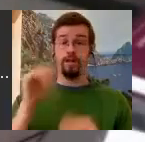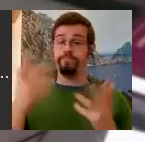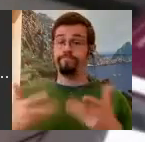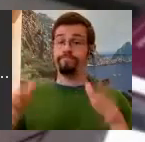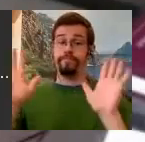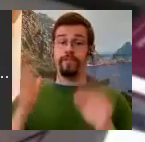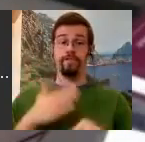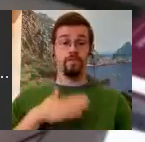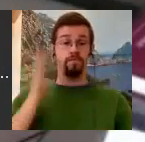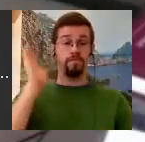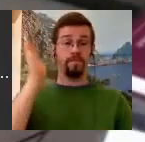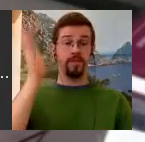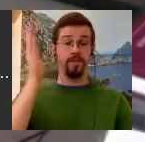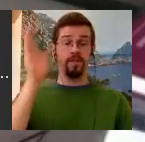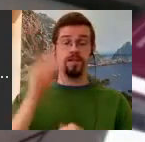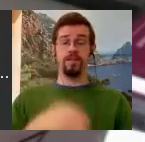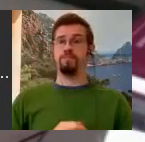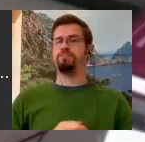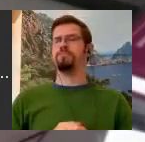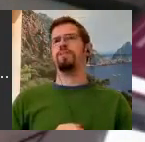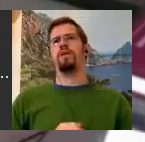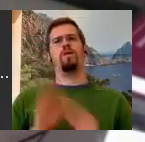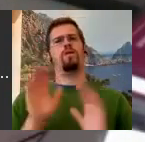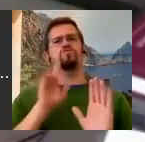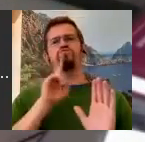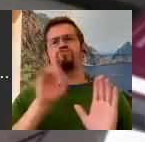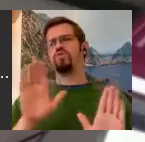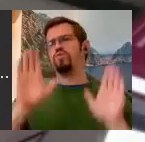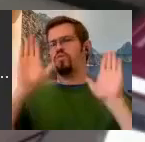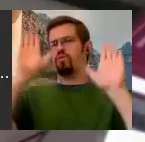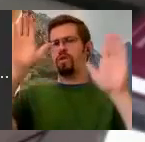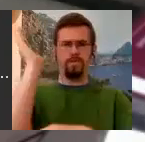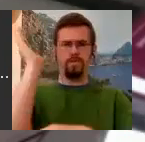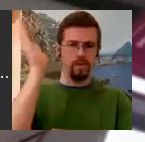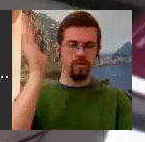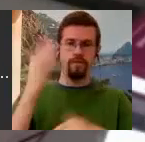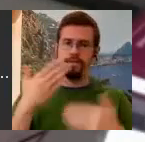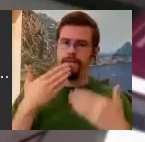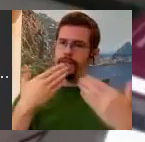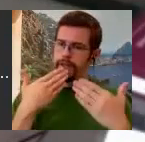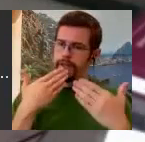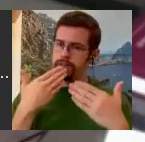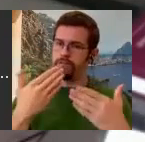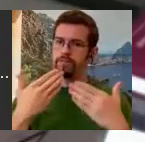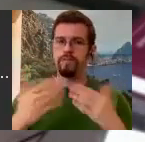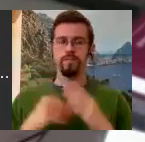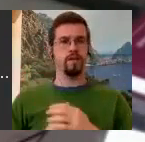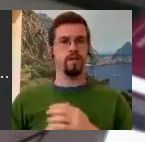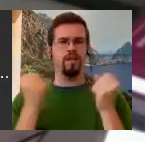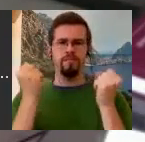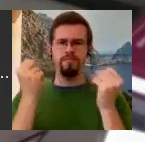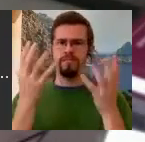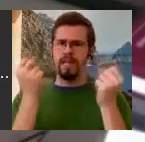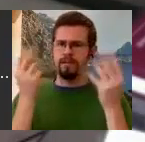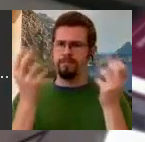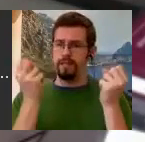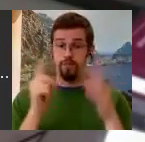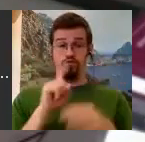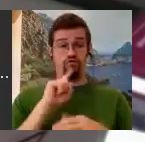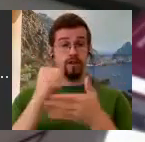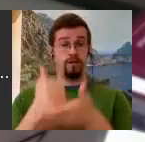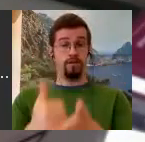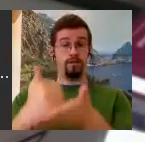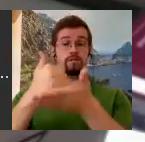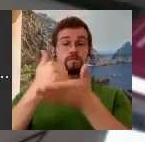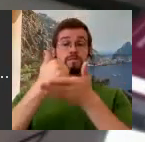It is absolutely a wonderful presentation. Thank you. And it's a summary of so many things. You know, really, it helped me. It's